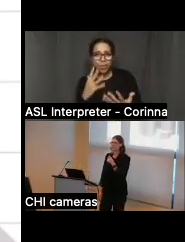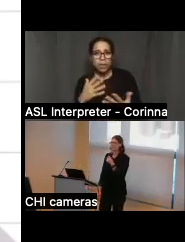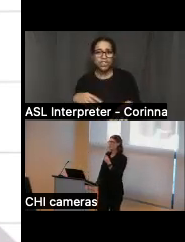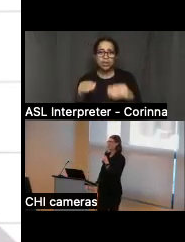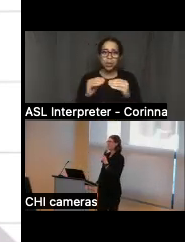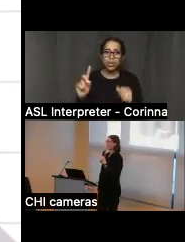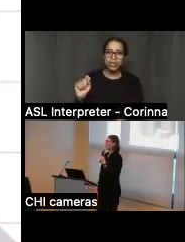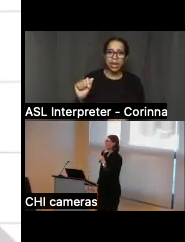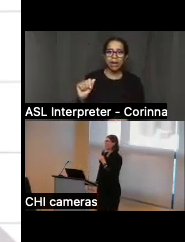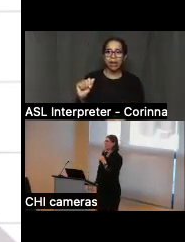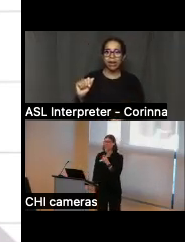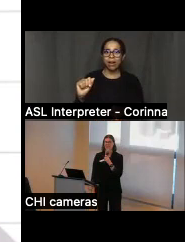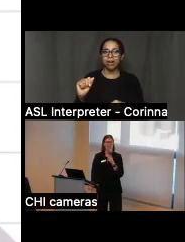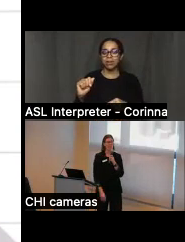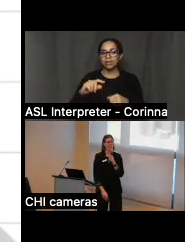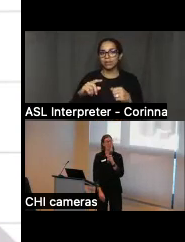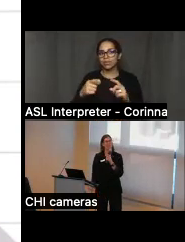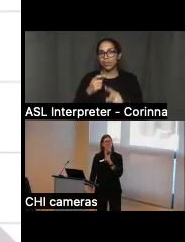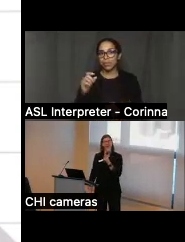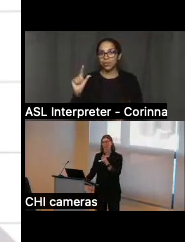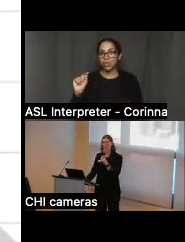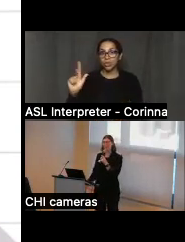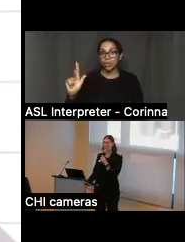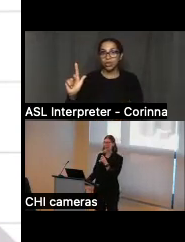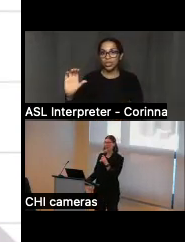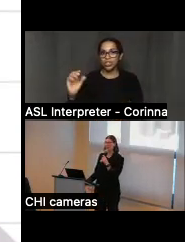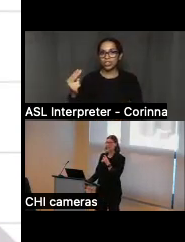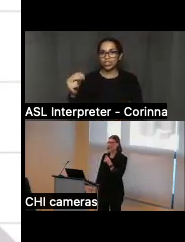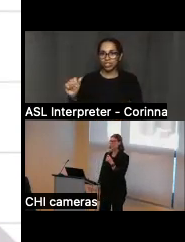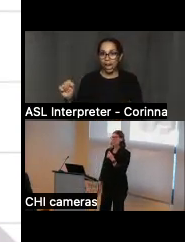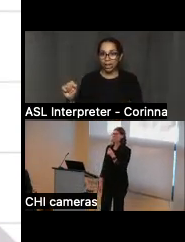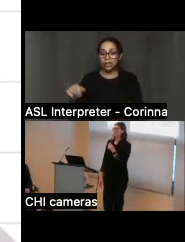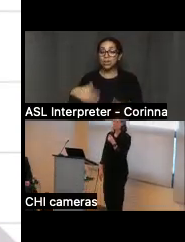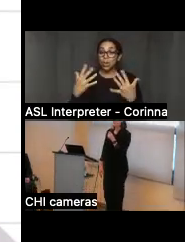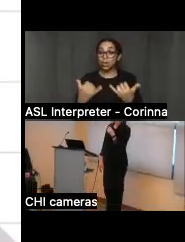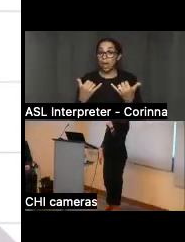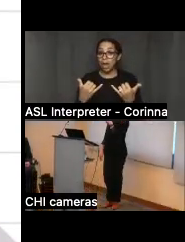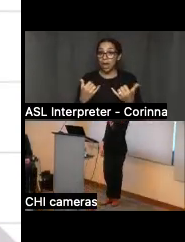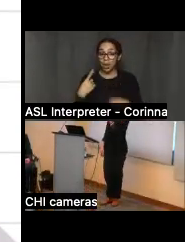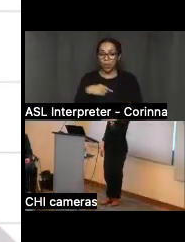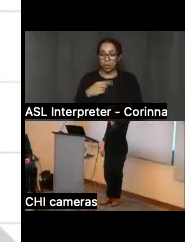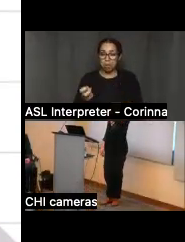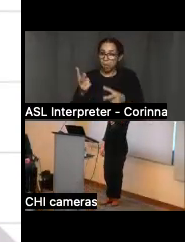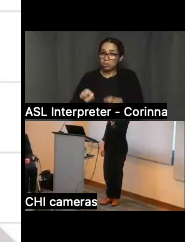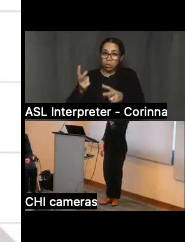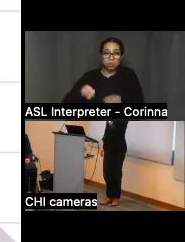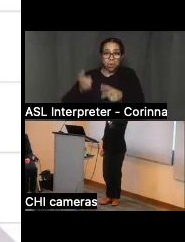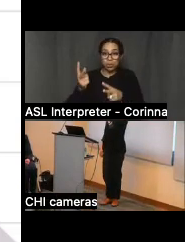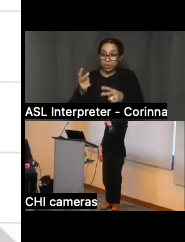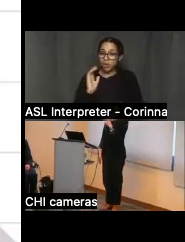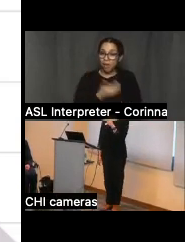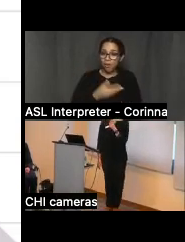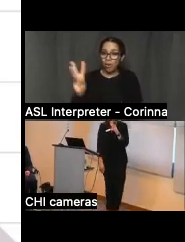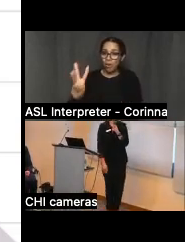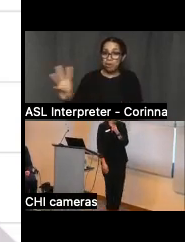the 2023 CHAS. So today we've launched a lot of stuff on our website. So I just wanted to highlight some of those data products.